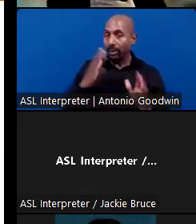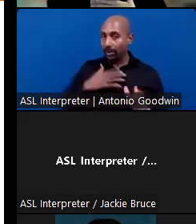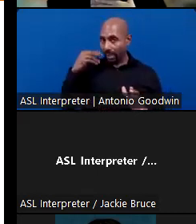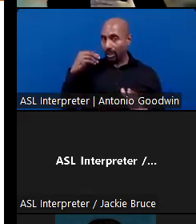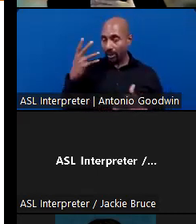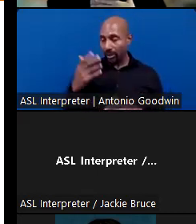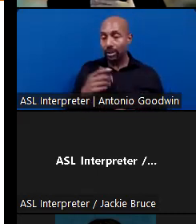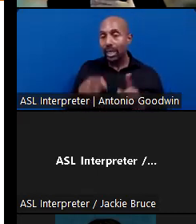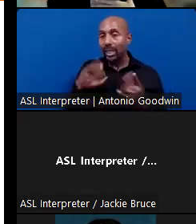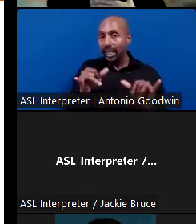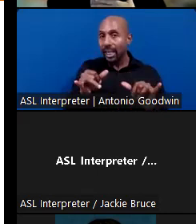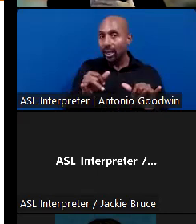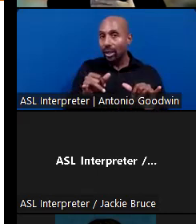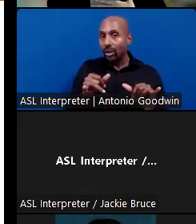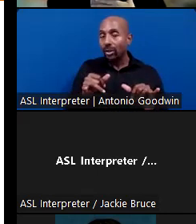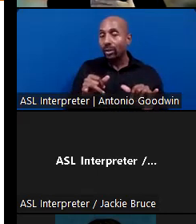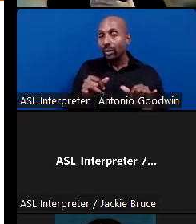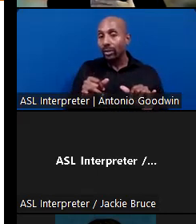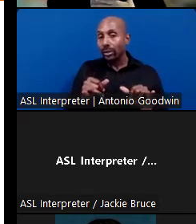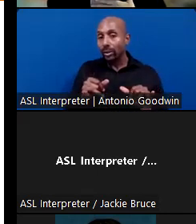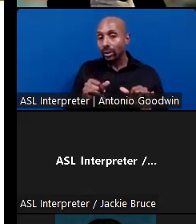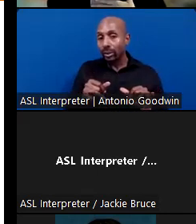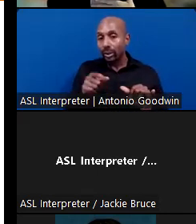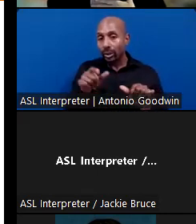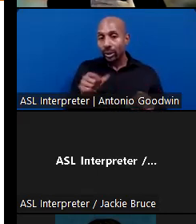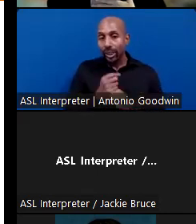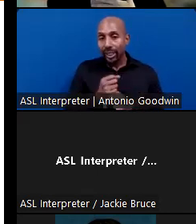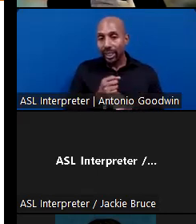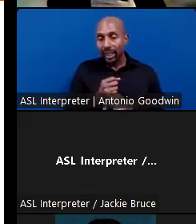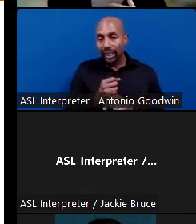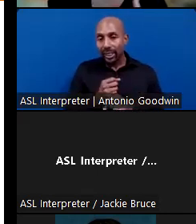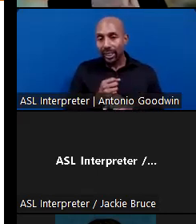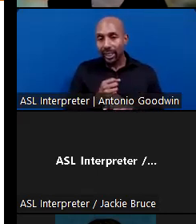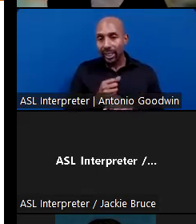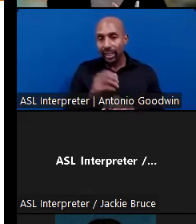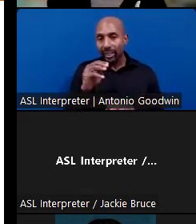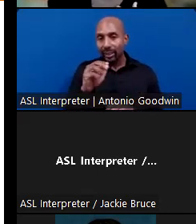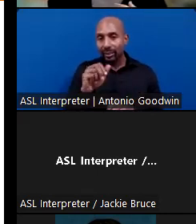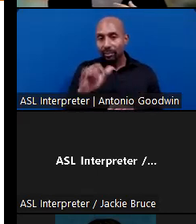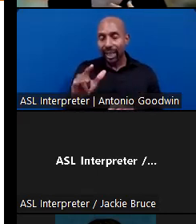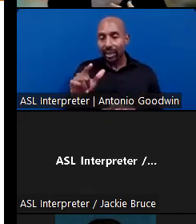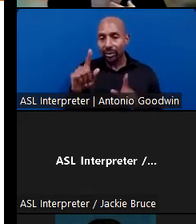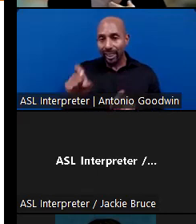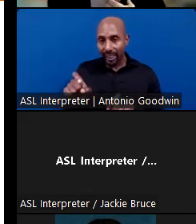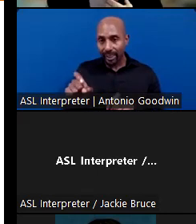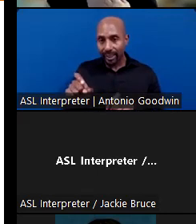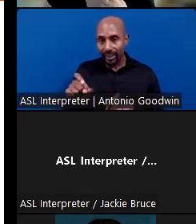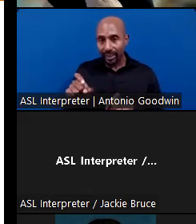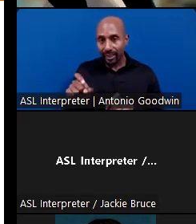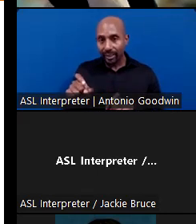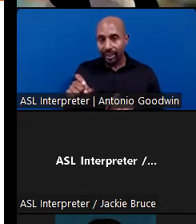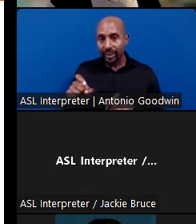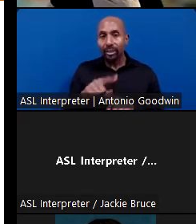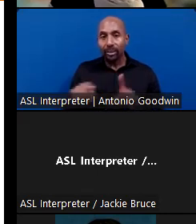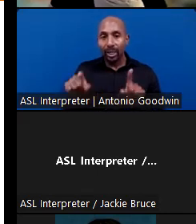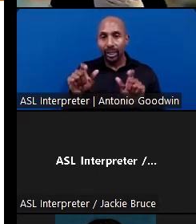can still get them through the mail, but they're much more limited than community organizations usually need. So Celia just put the link in the chat.